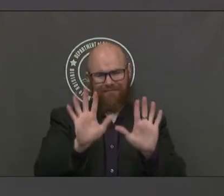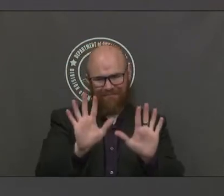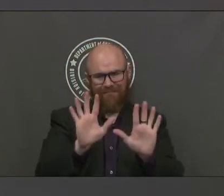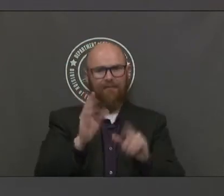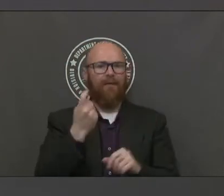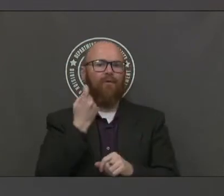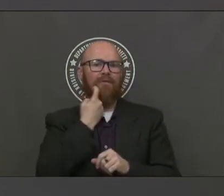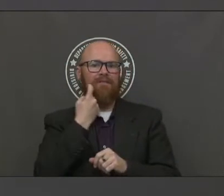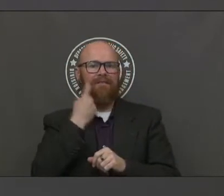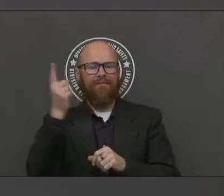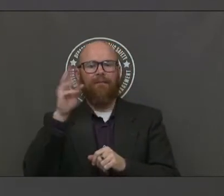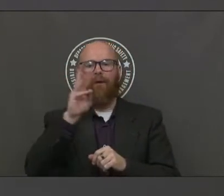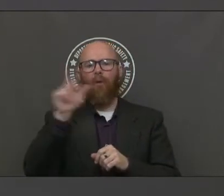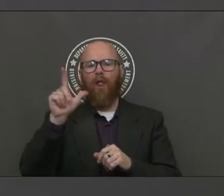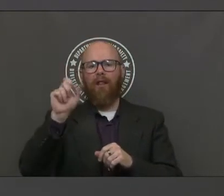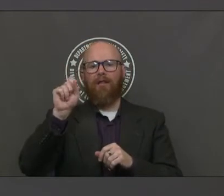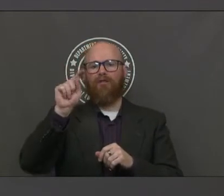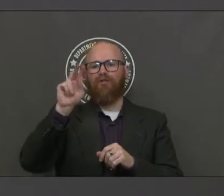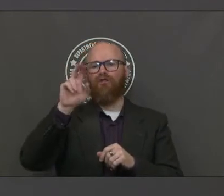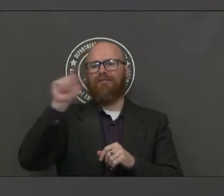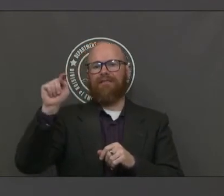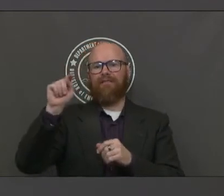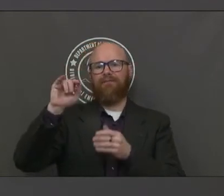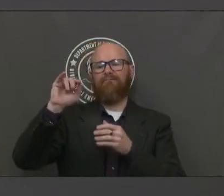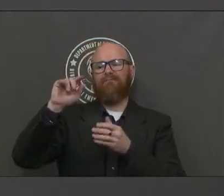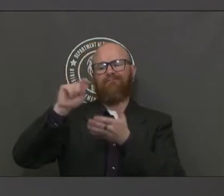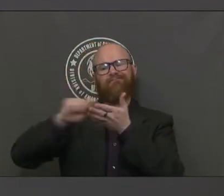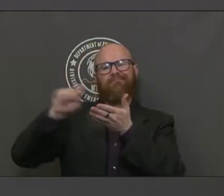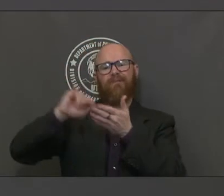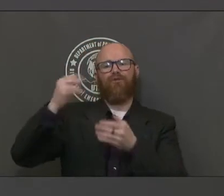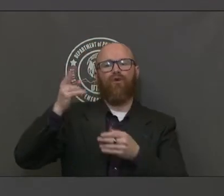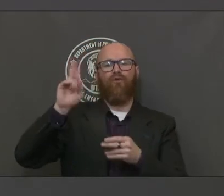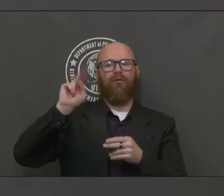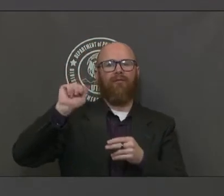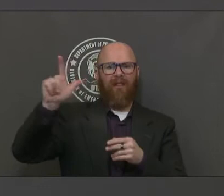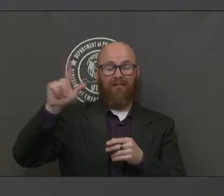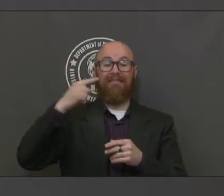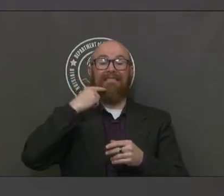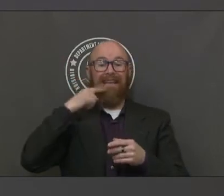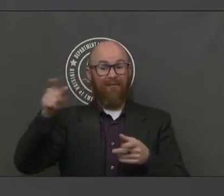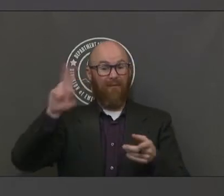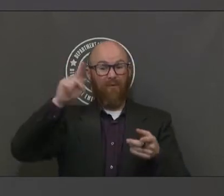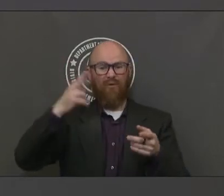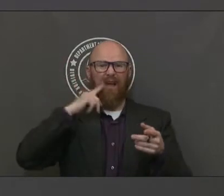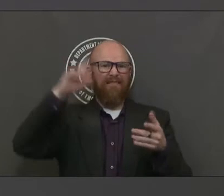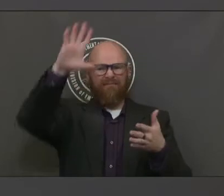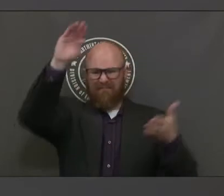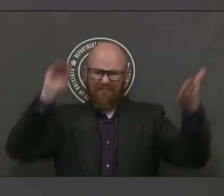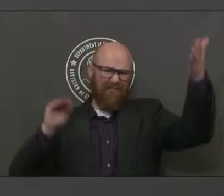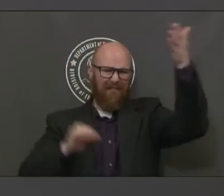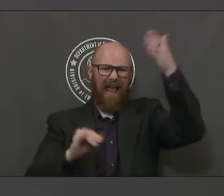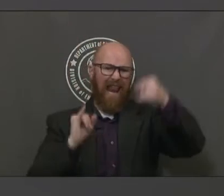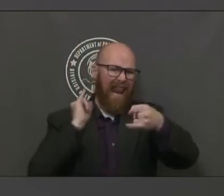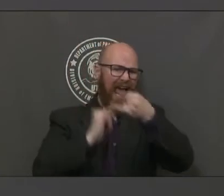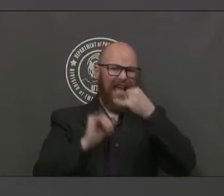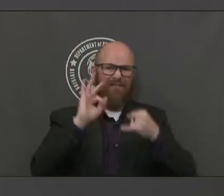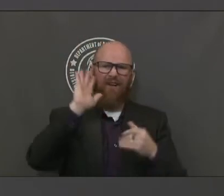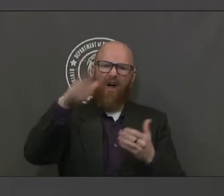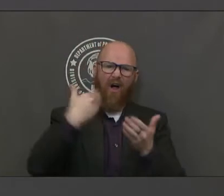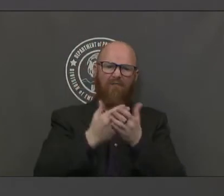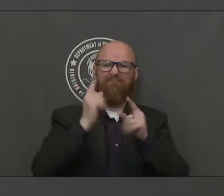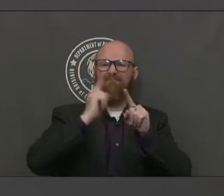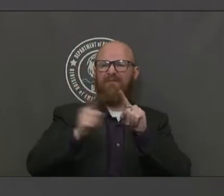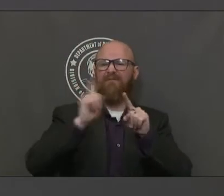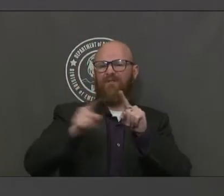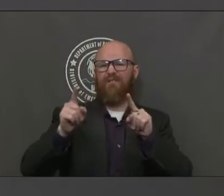recent Wall Street Journal analysis actually put Utah last out of all the states in the nation in terms of the